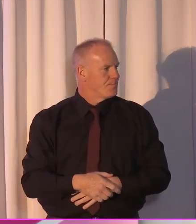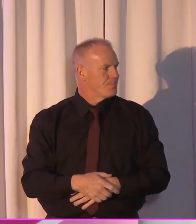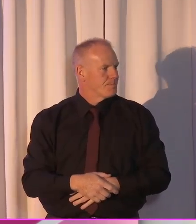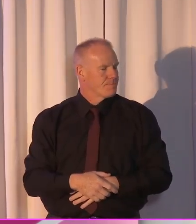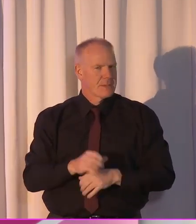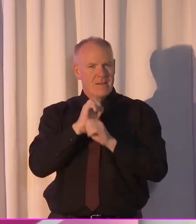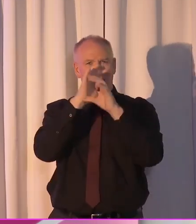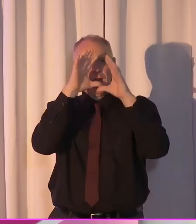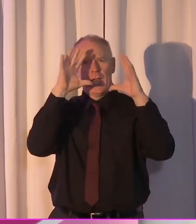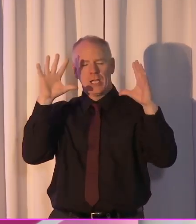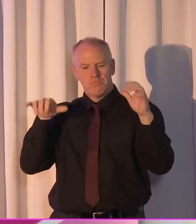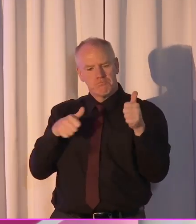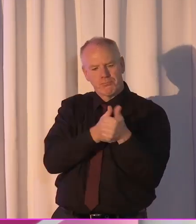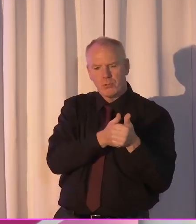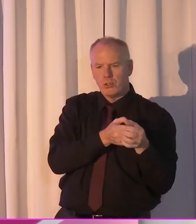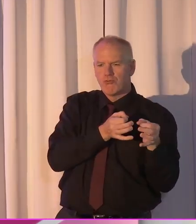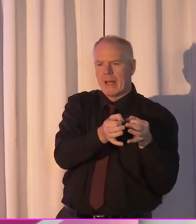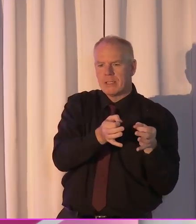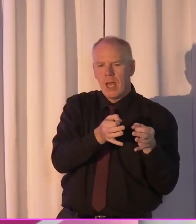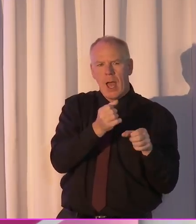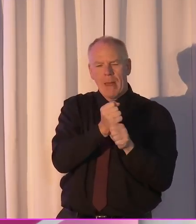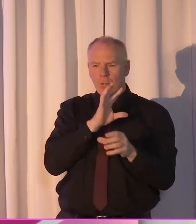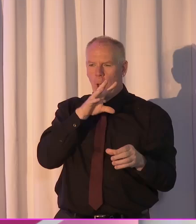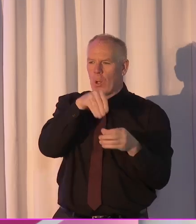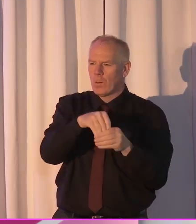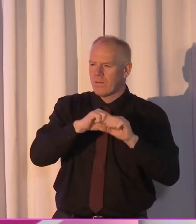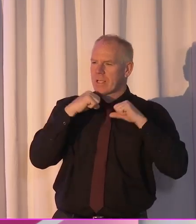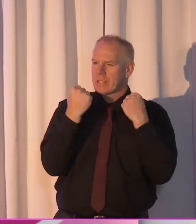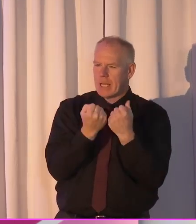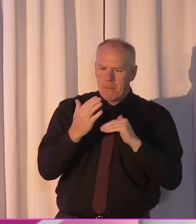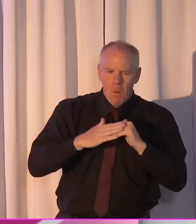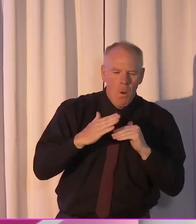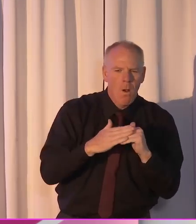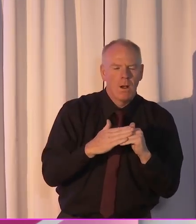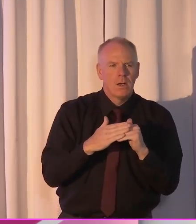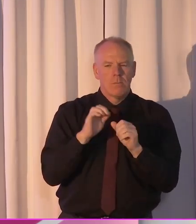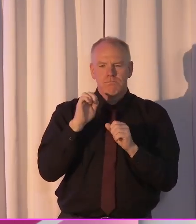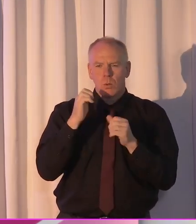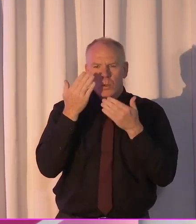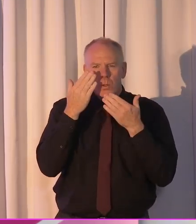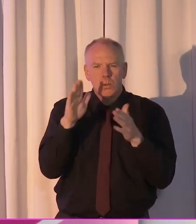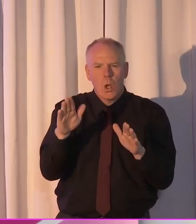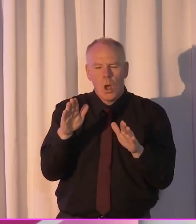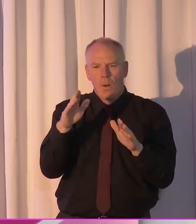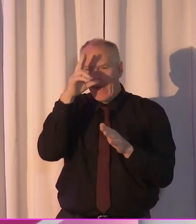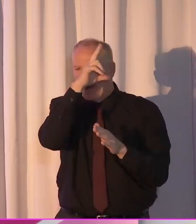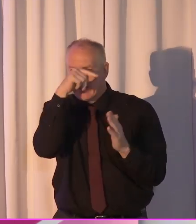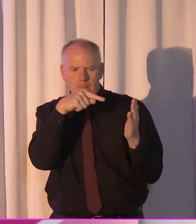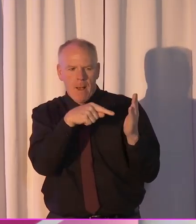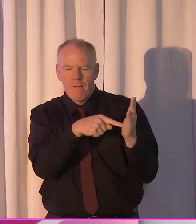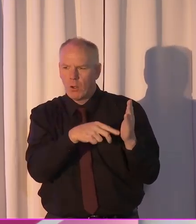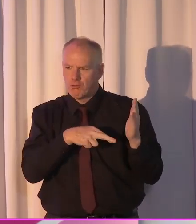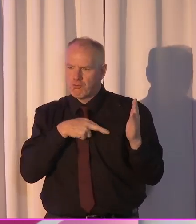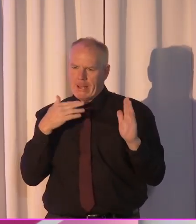vision underpinning the strategy is of a more inclusive society, and it will provide a blueprint for the